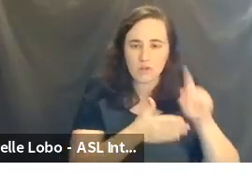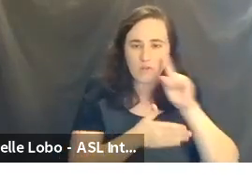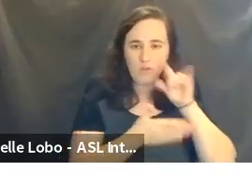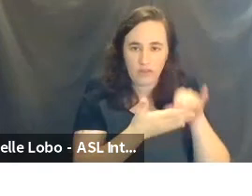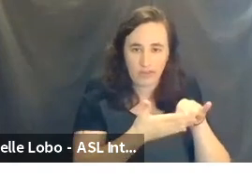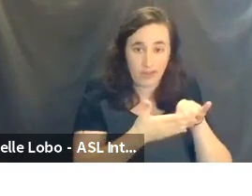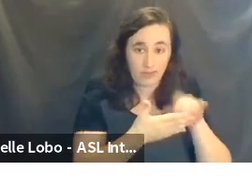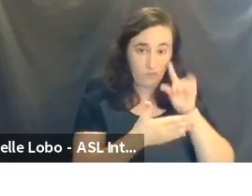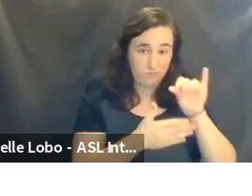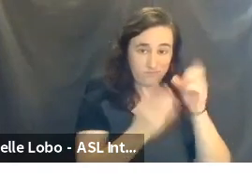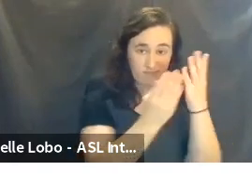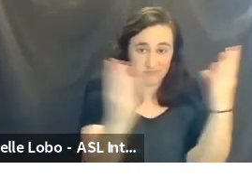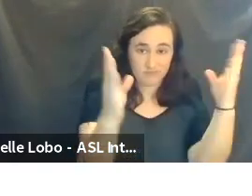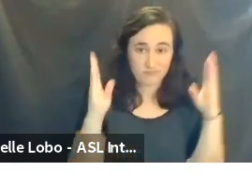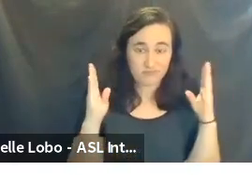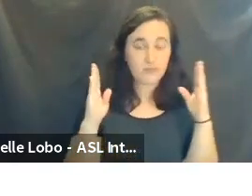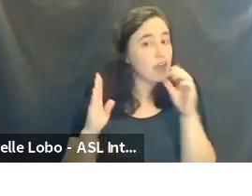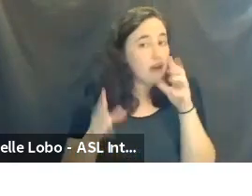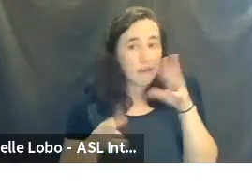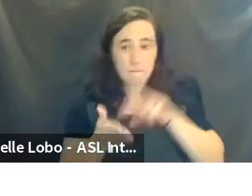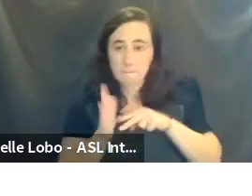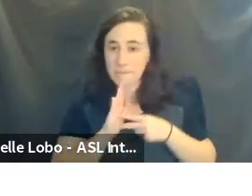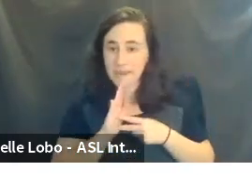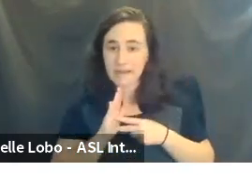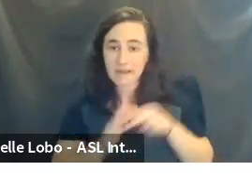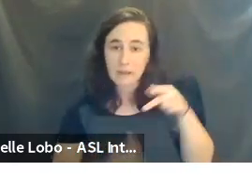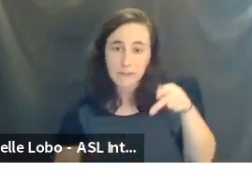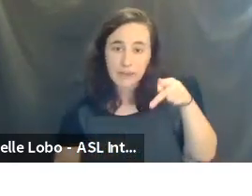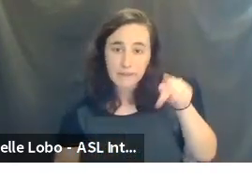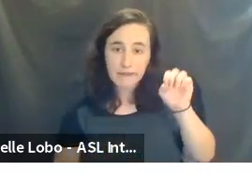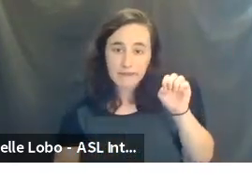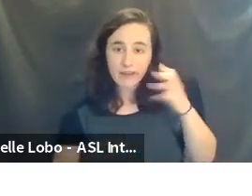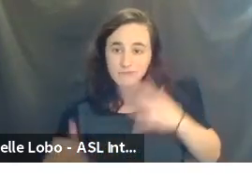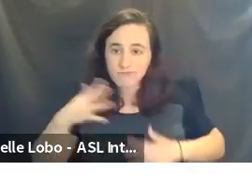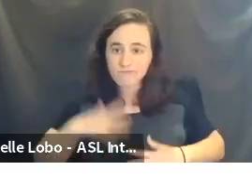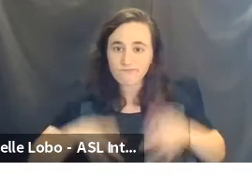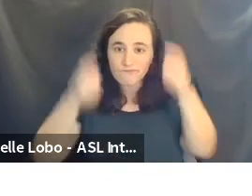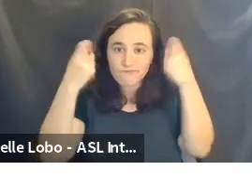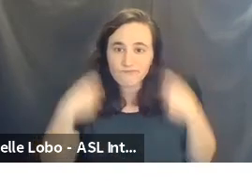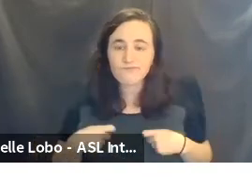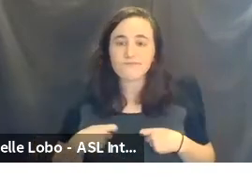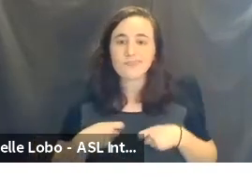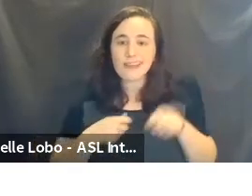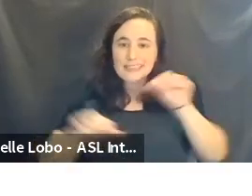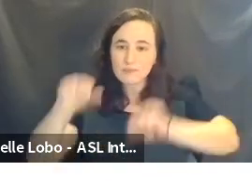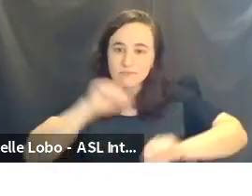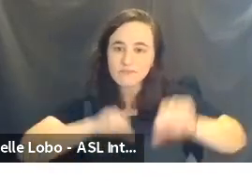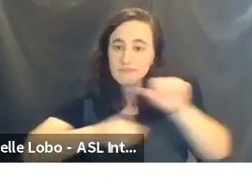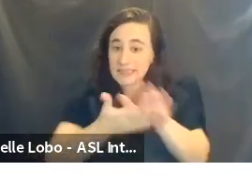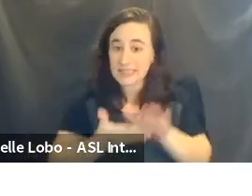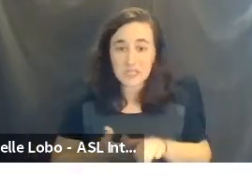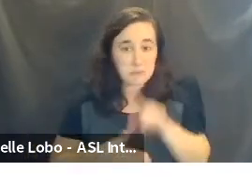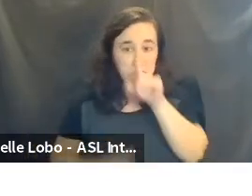PPE, doesn't include additional cleaning and sanitizing, busing, so on. The other challenge is